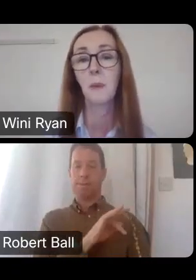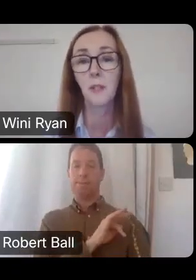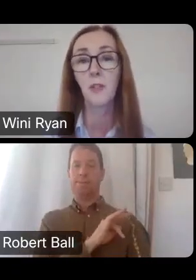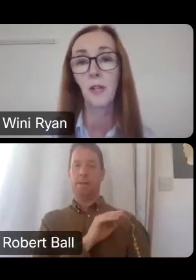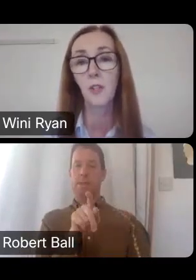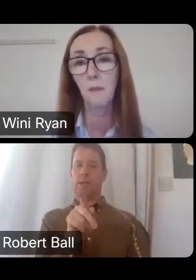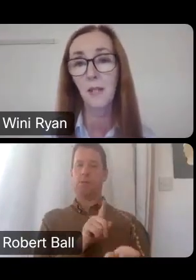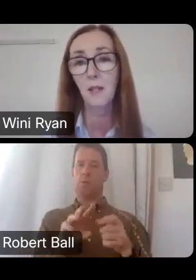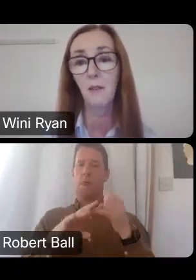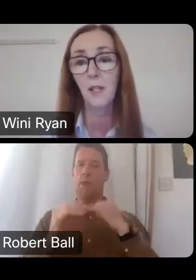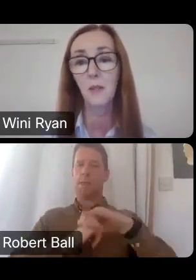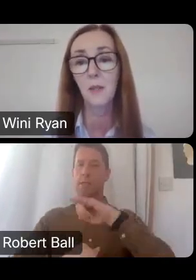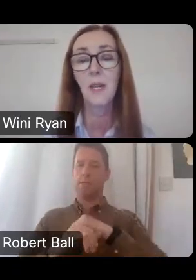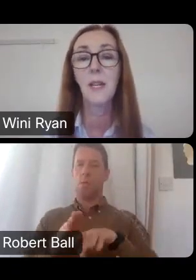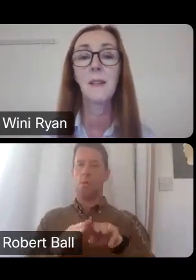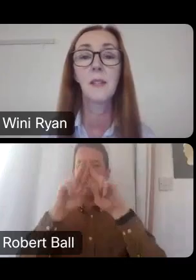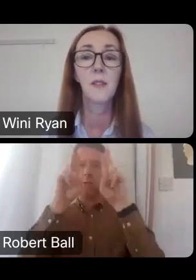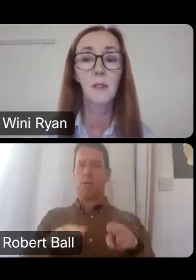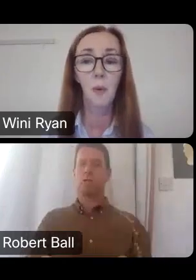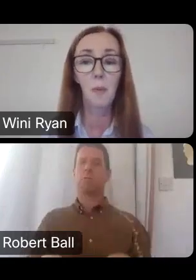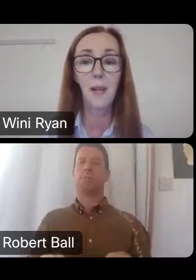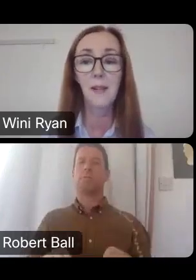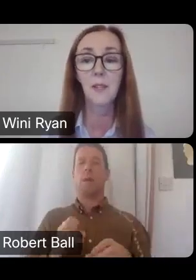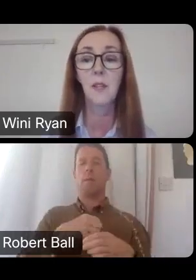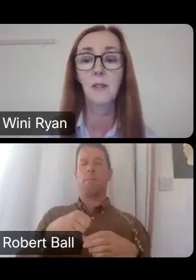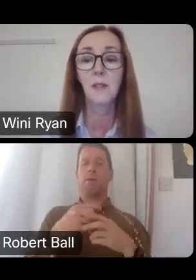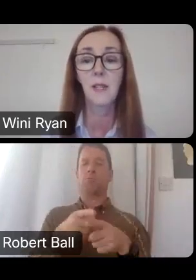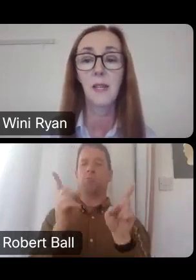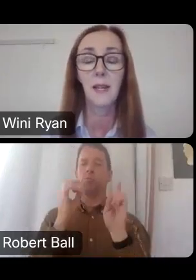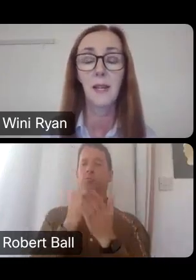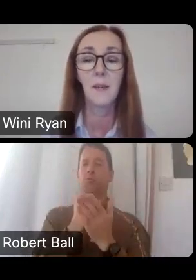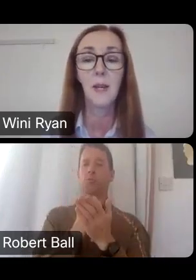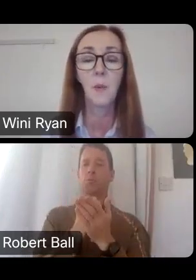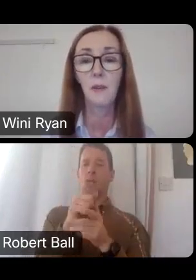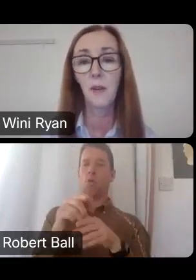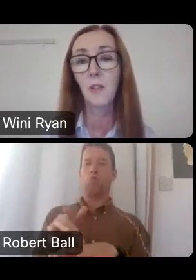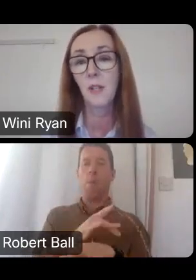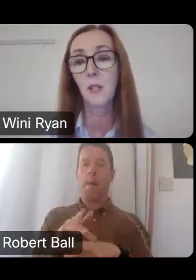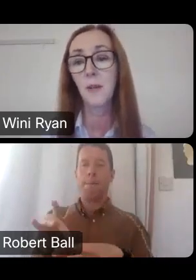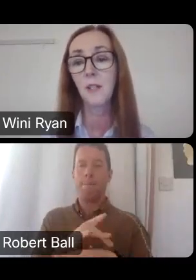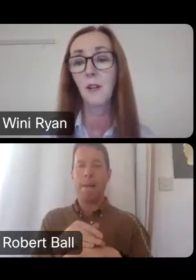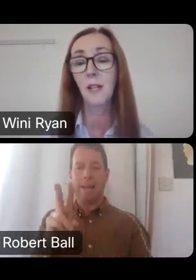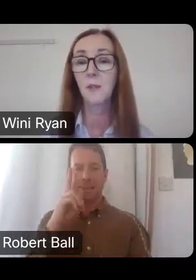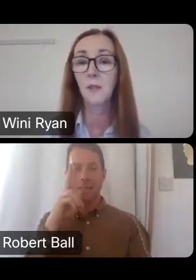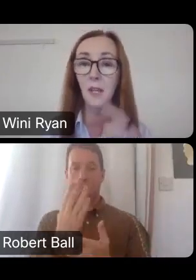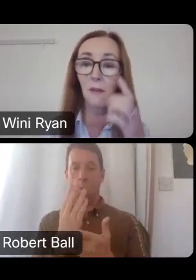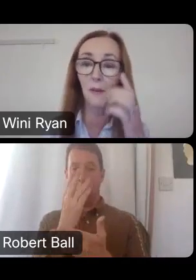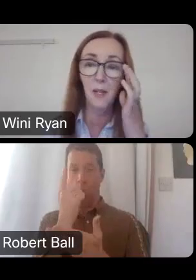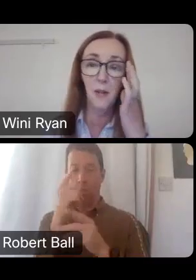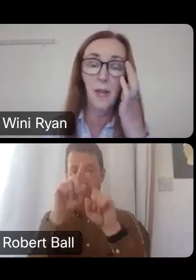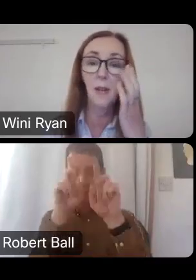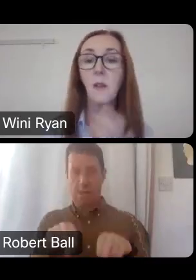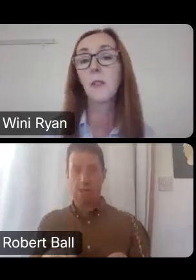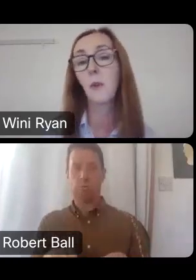last year with international medical graduates. This is a role play, so you can see one of our international medical graduates here in the